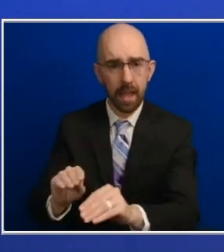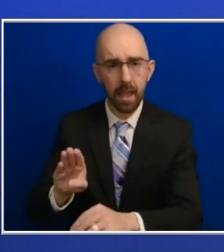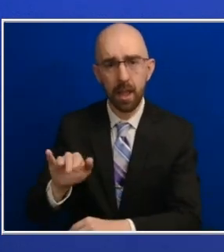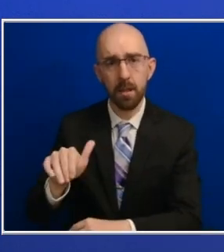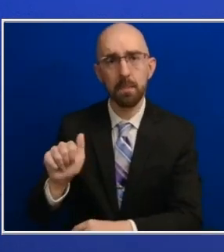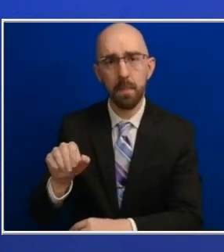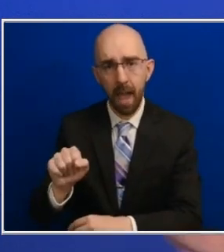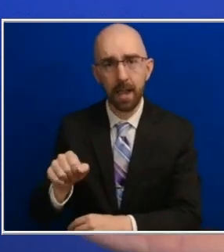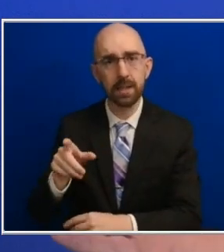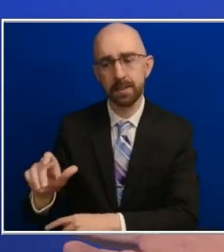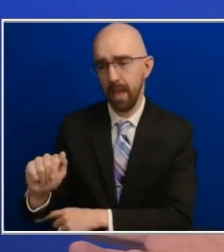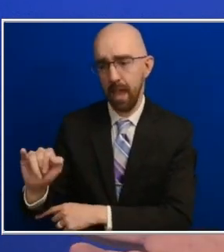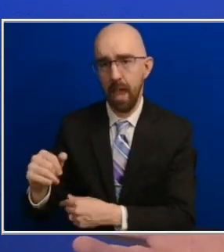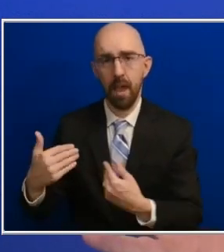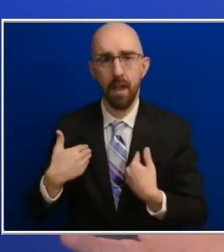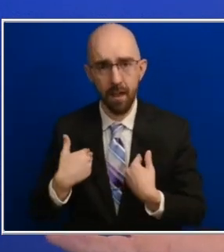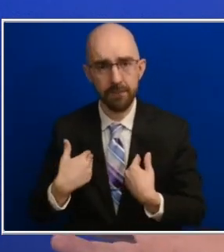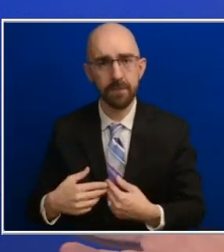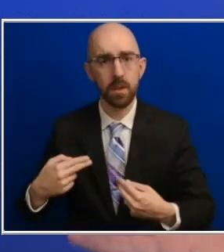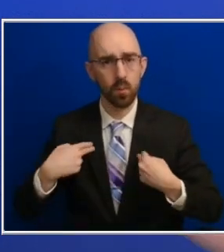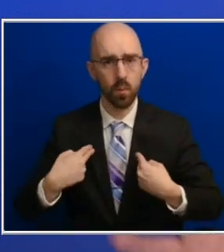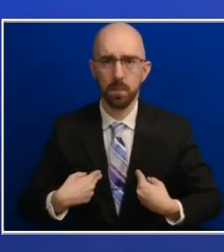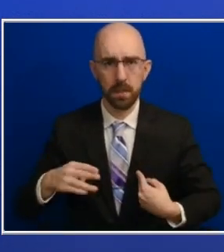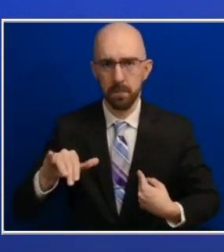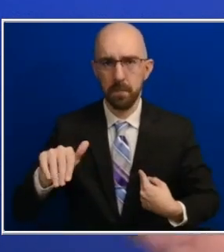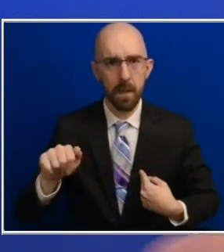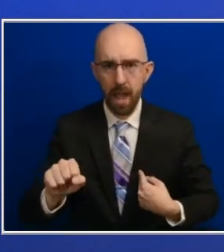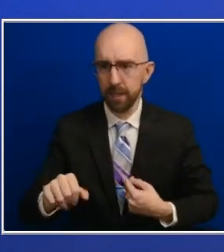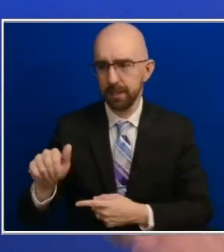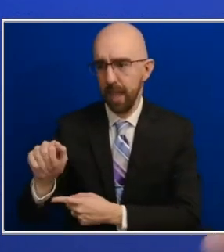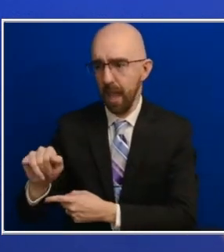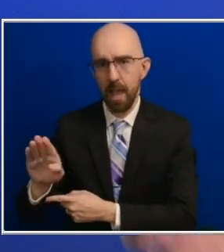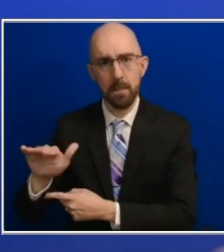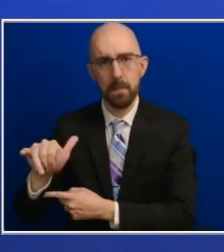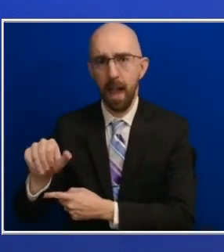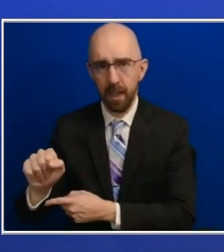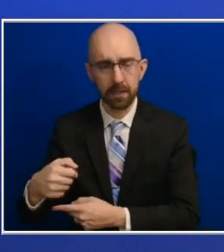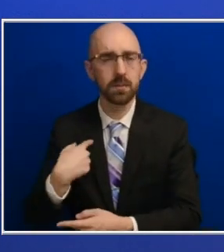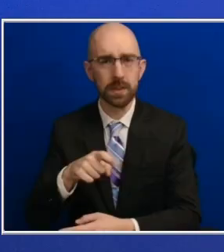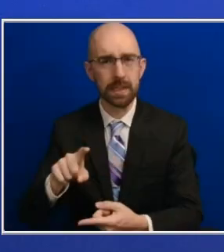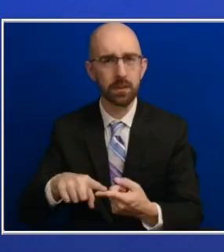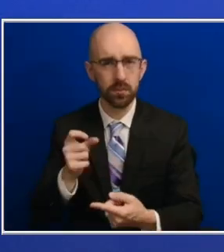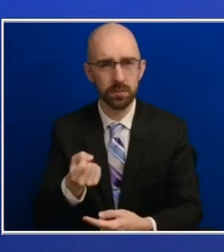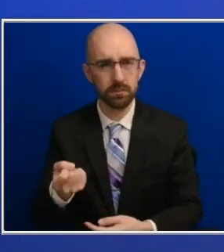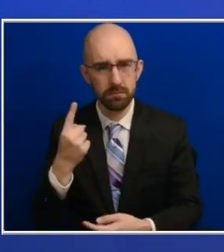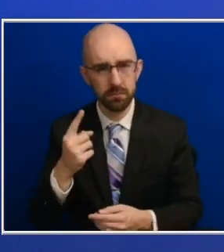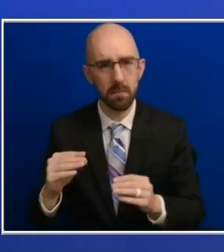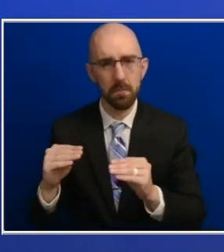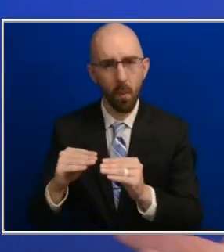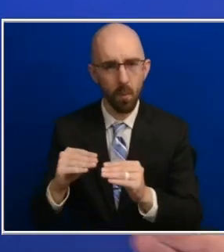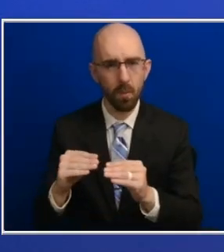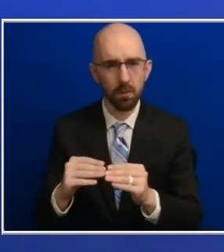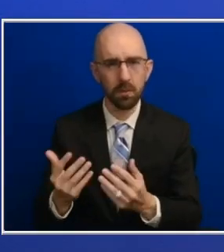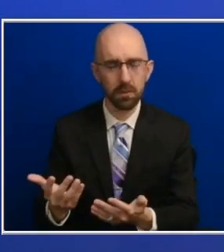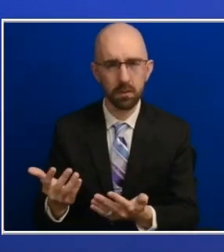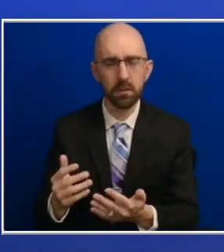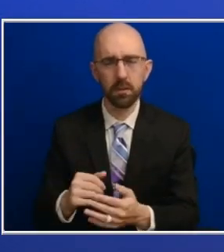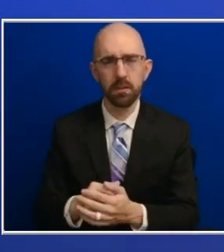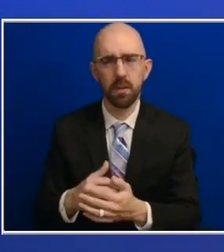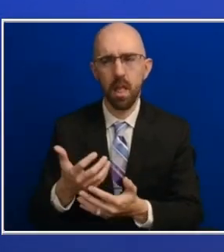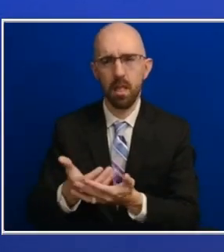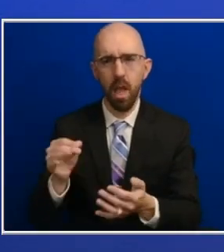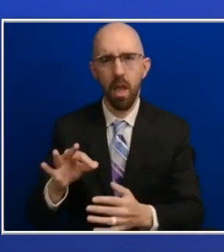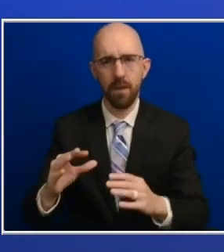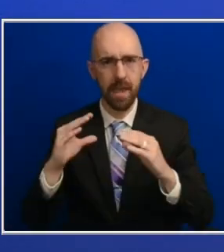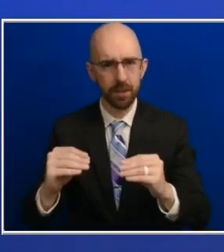has. Humans are biased, AI is biased, and we just need to understand more. A lot of education, a